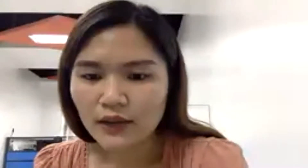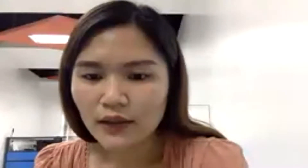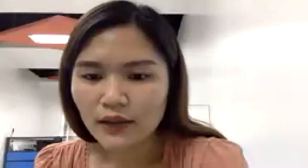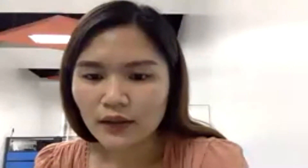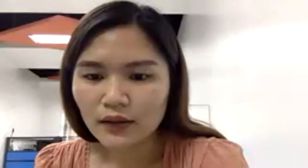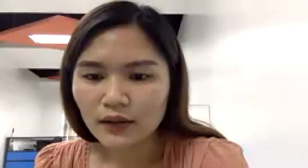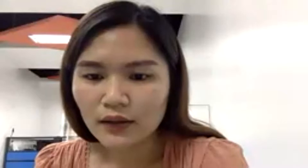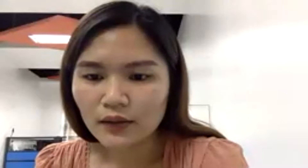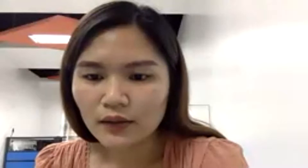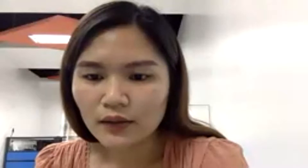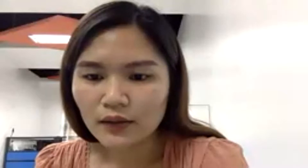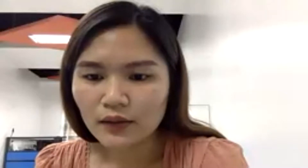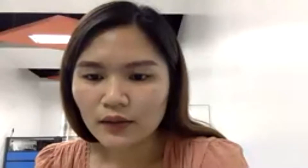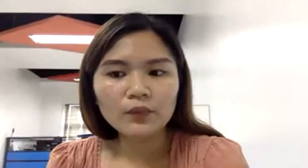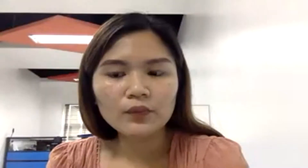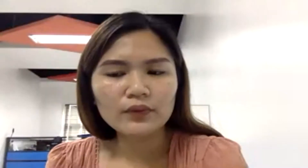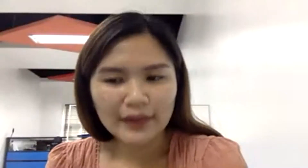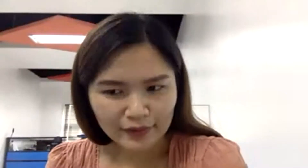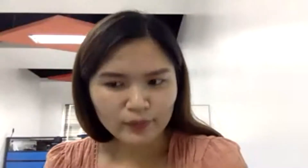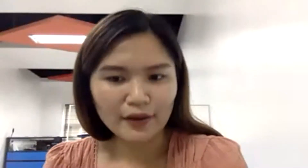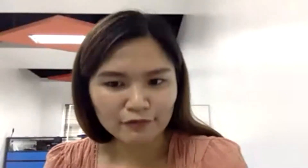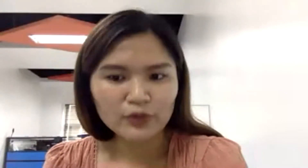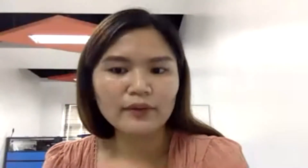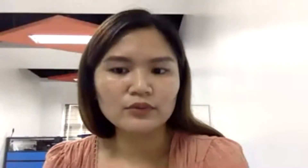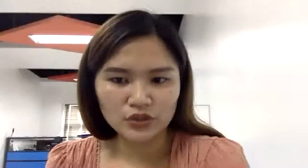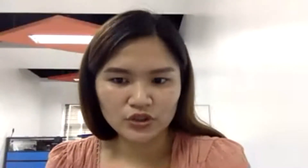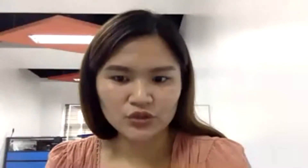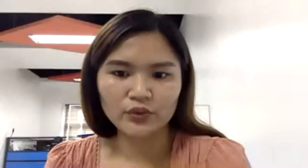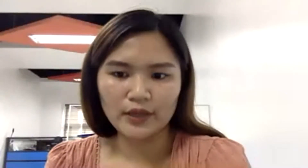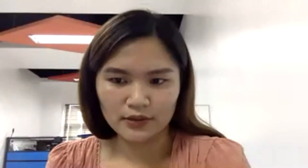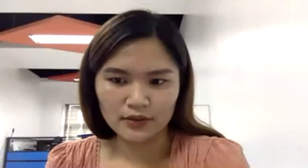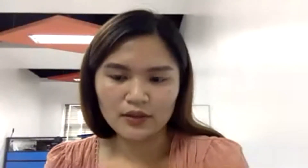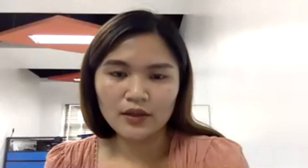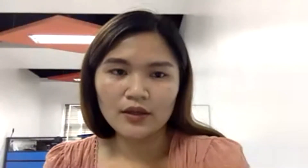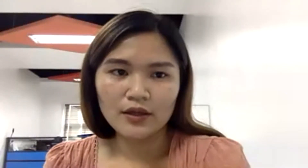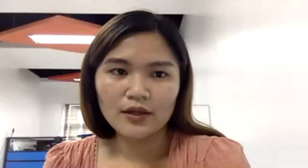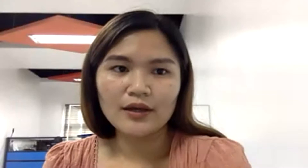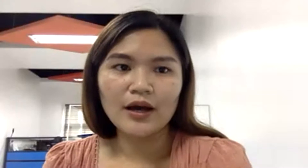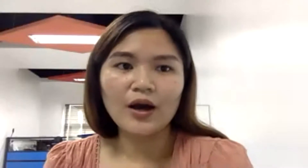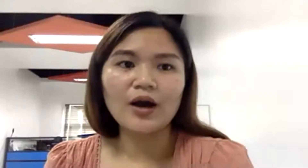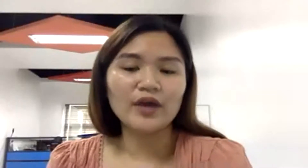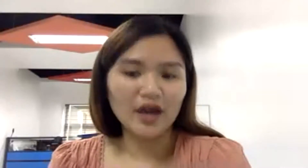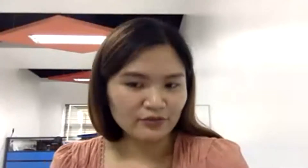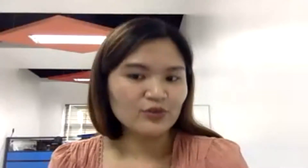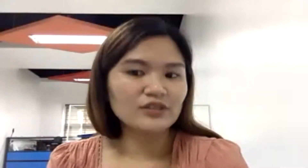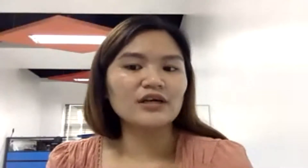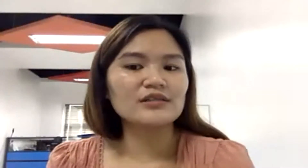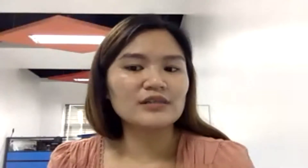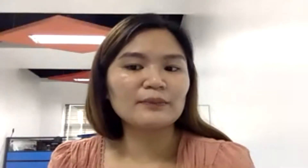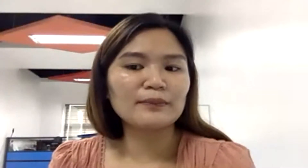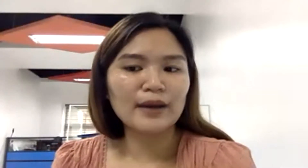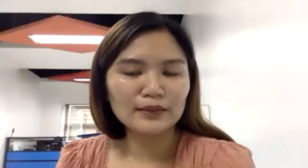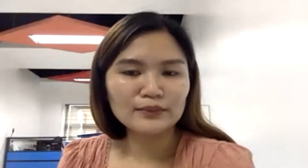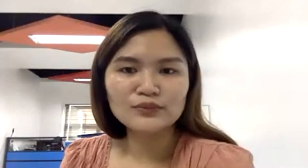our school to do that? We can have full demonstration on it. We have to discuss